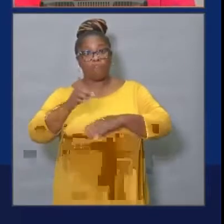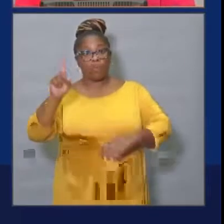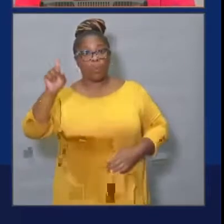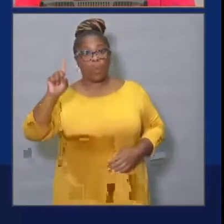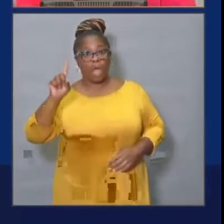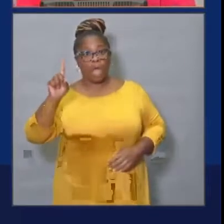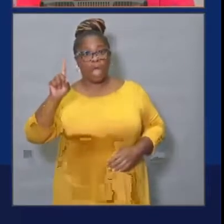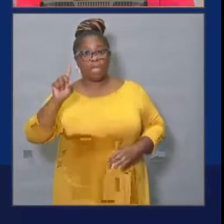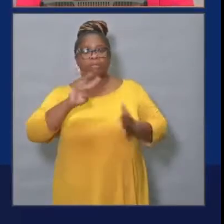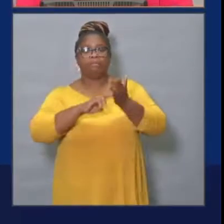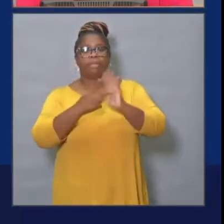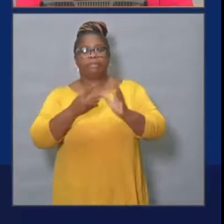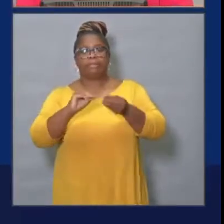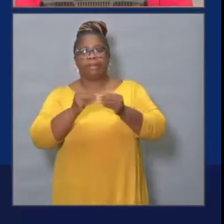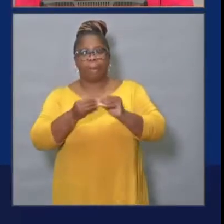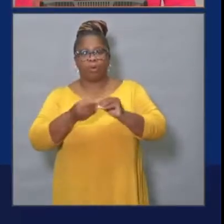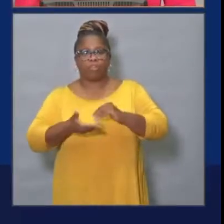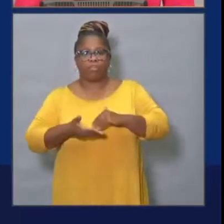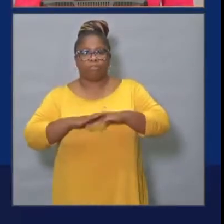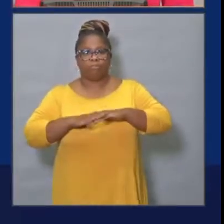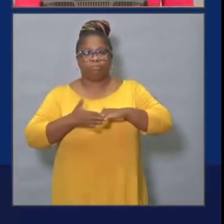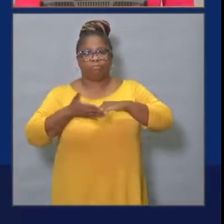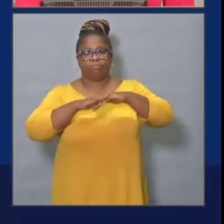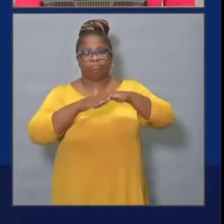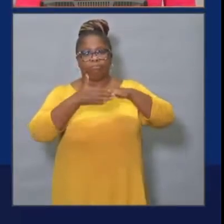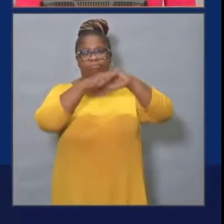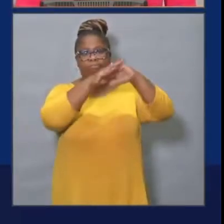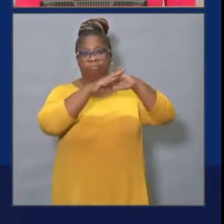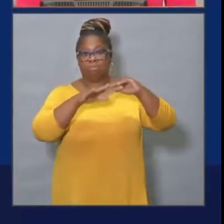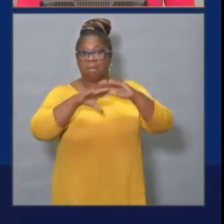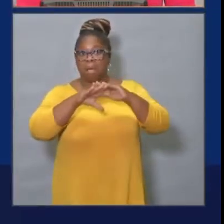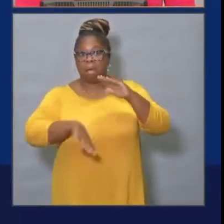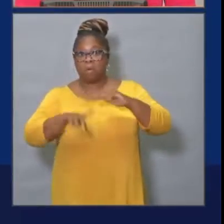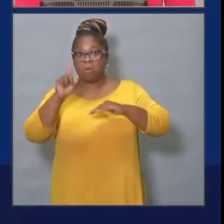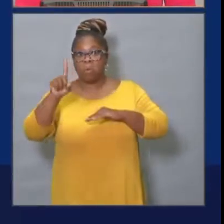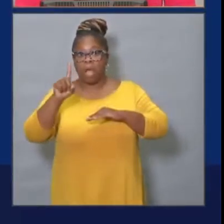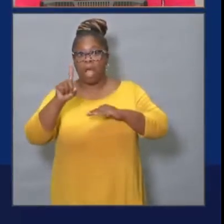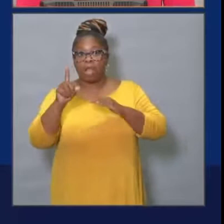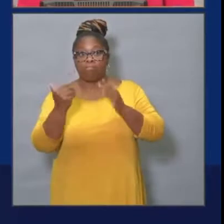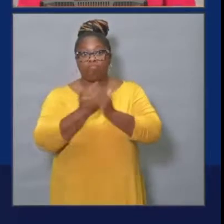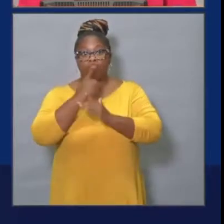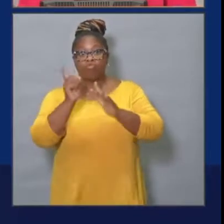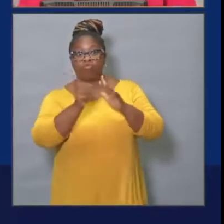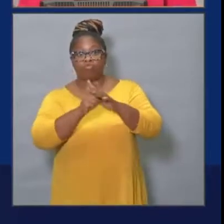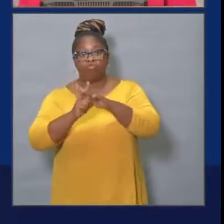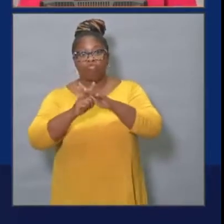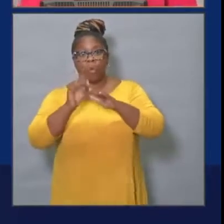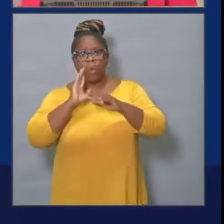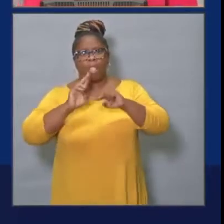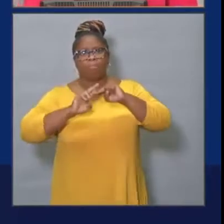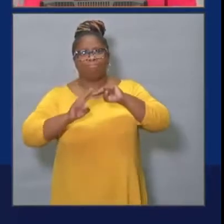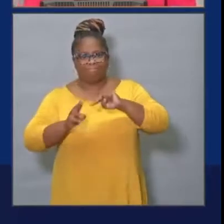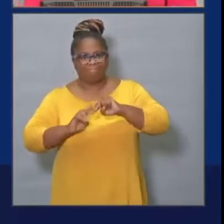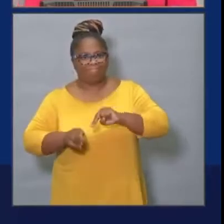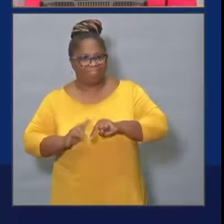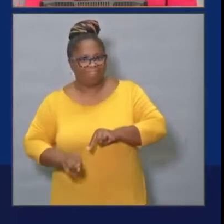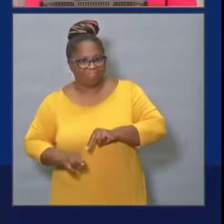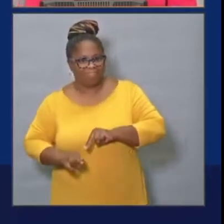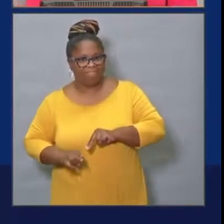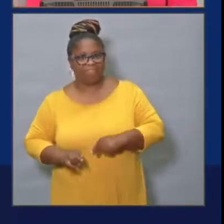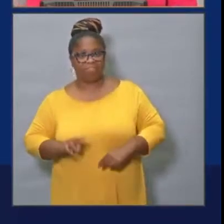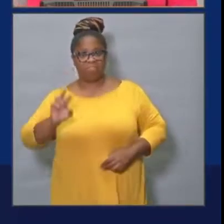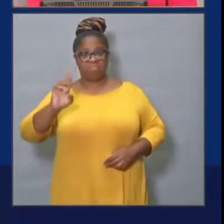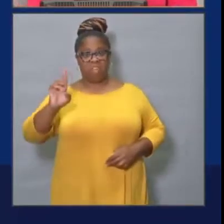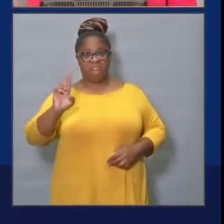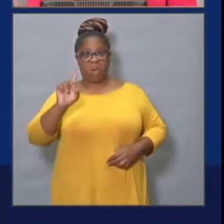of cases will steadily increase over time. And if you're less than 1, then the number of new cases will steadily decline. An R